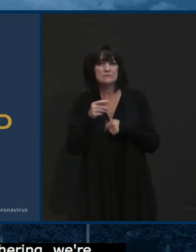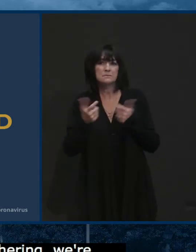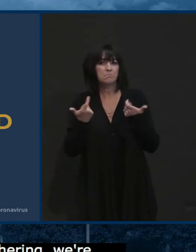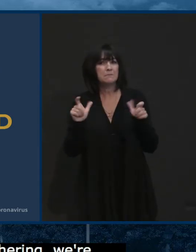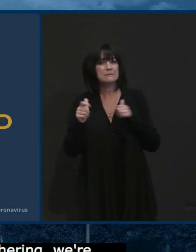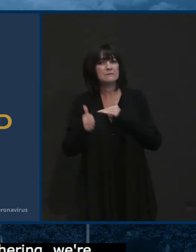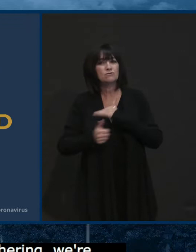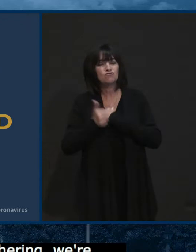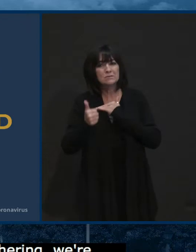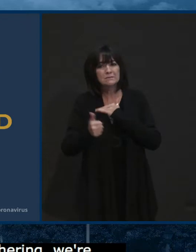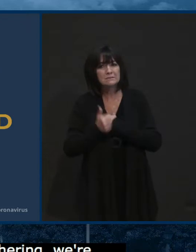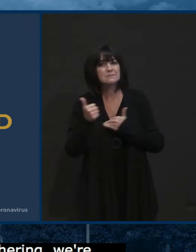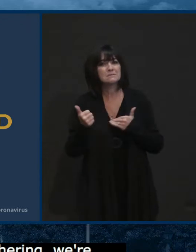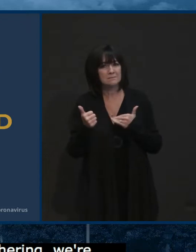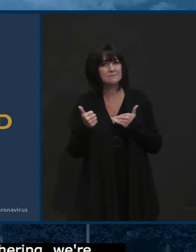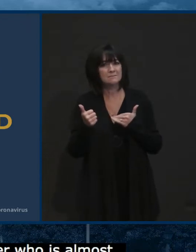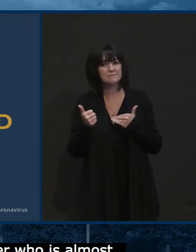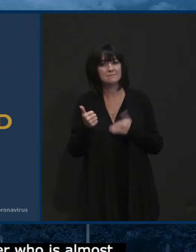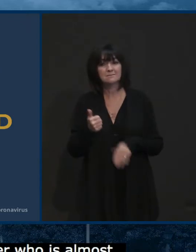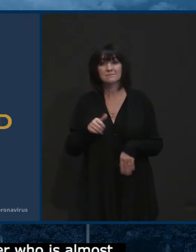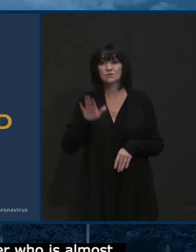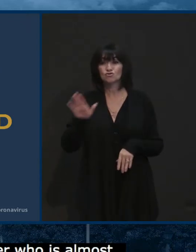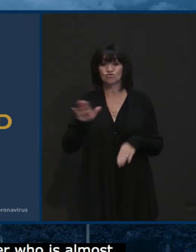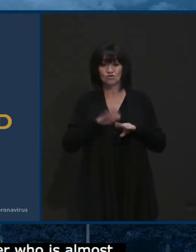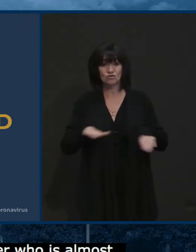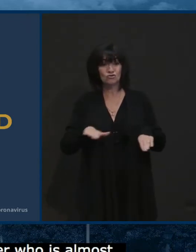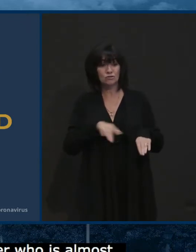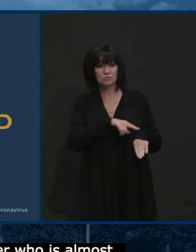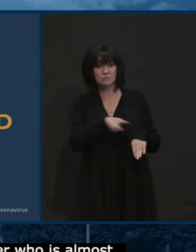She has grandchildren that have been going to school.